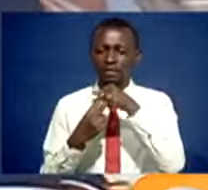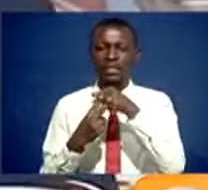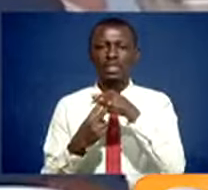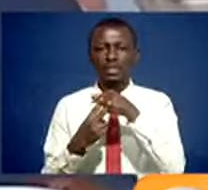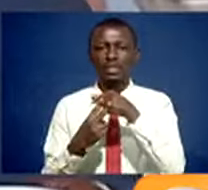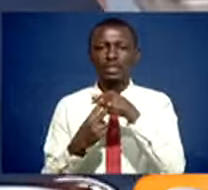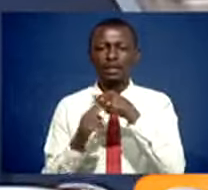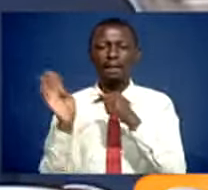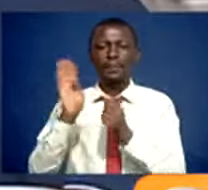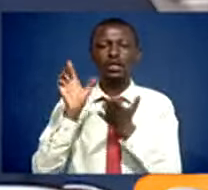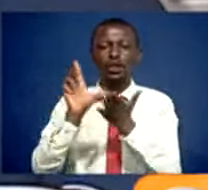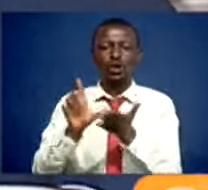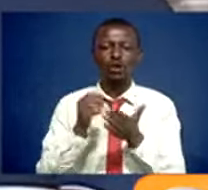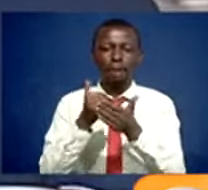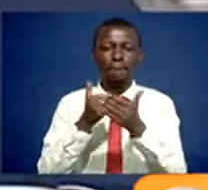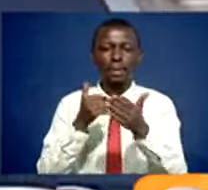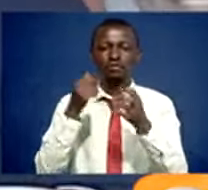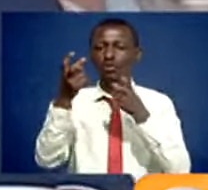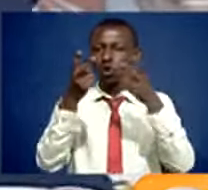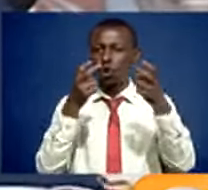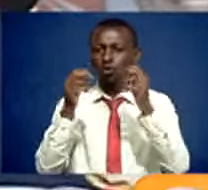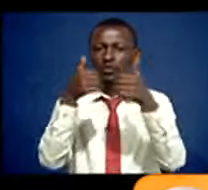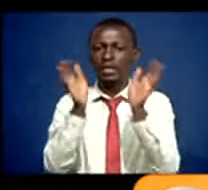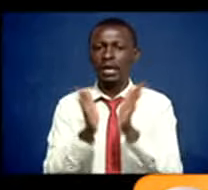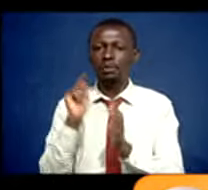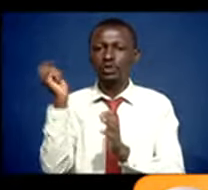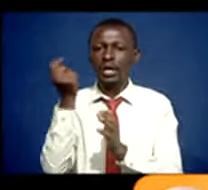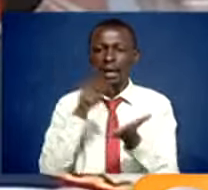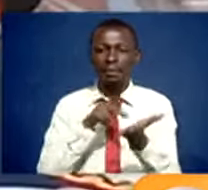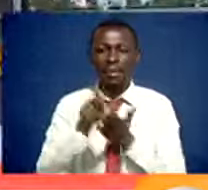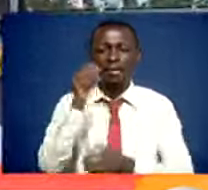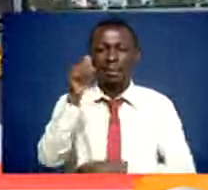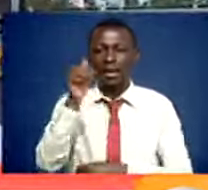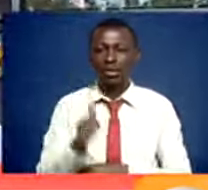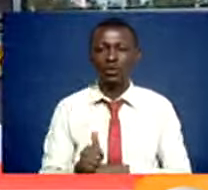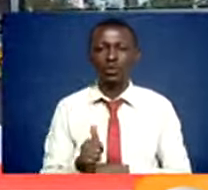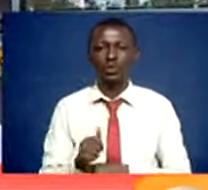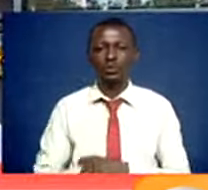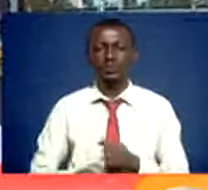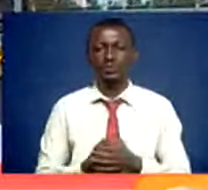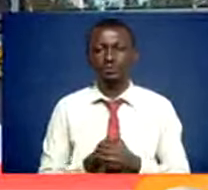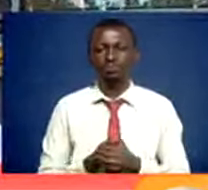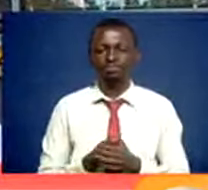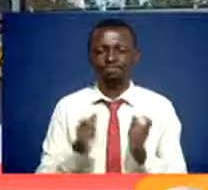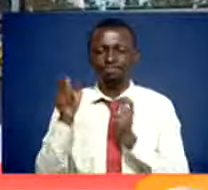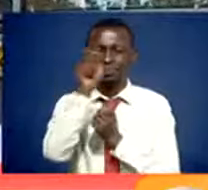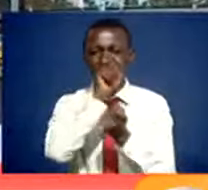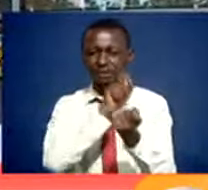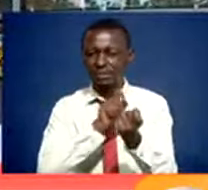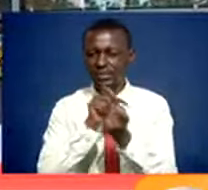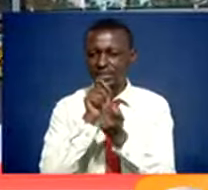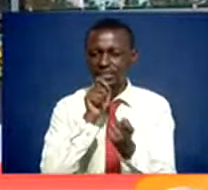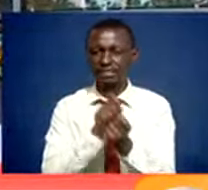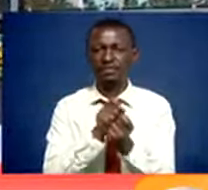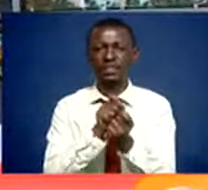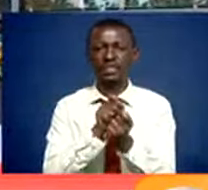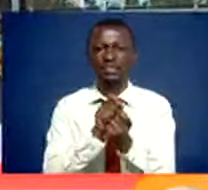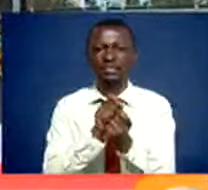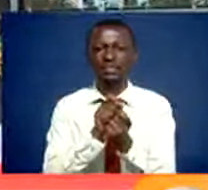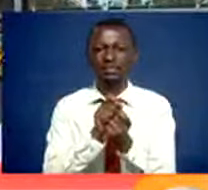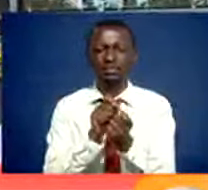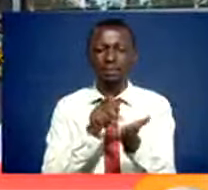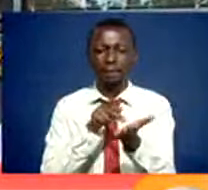owed by coffee cooperatives around Kenya. And specifically, in this